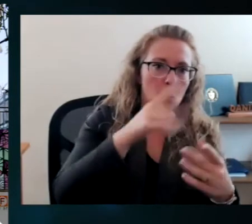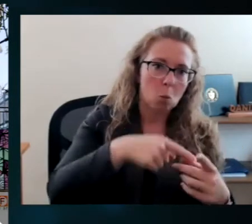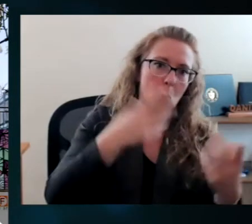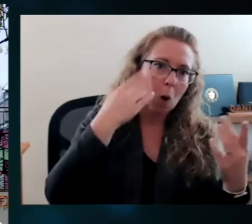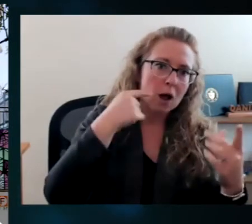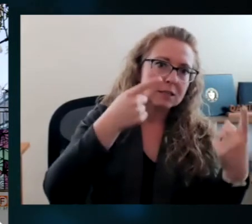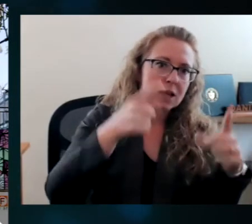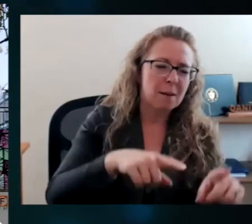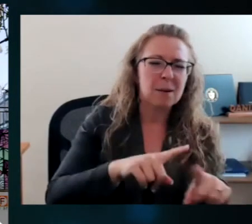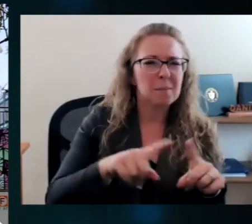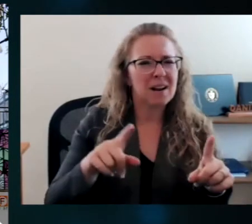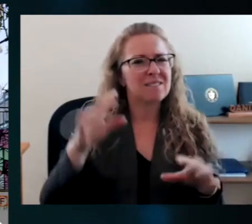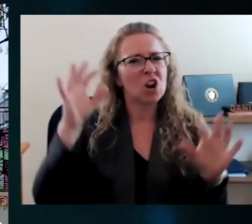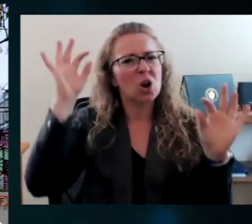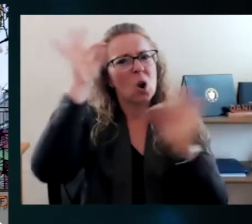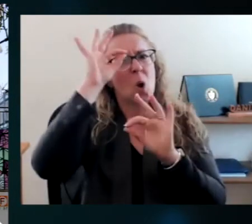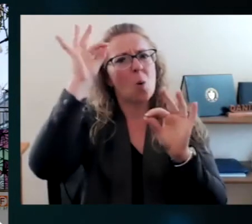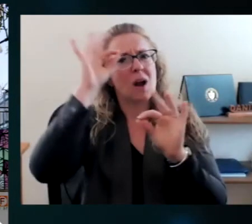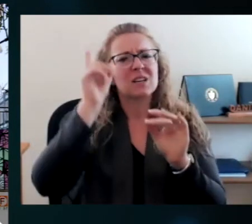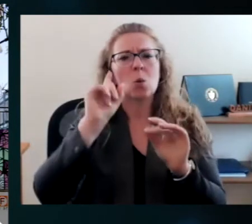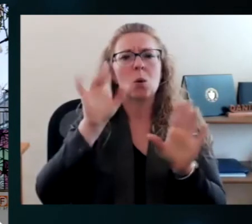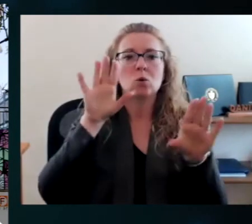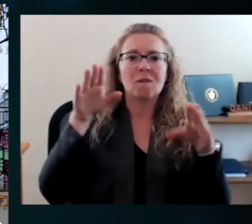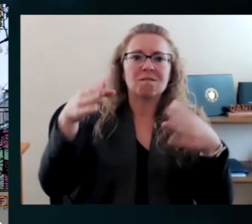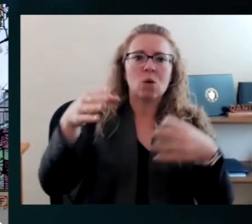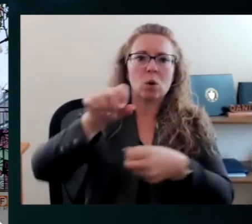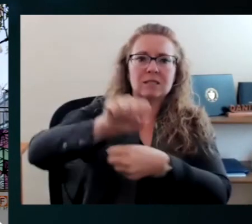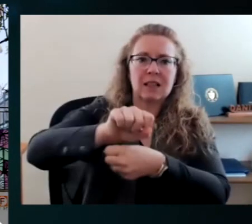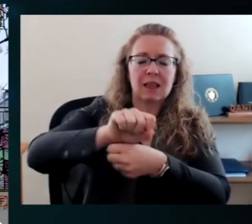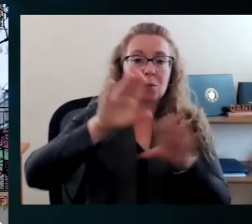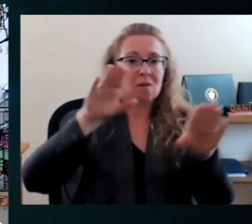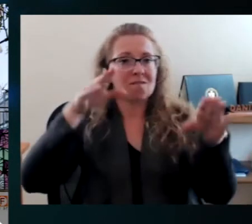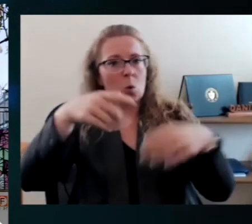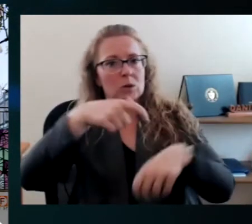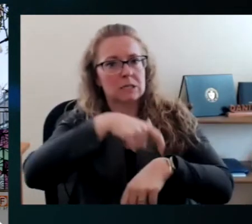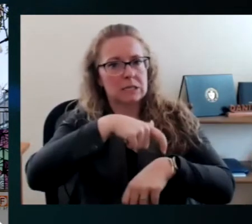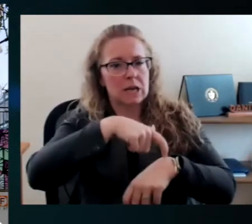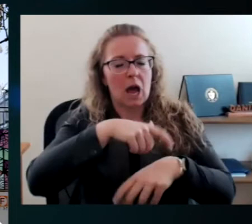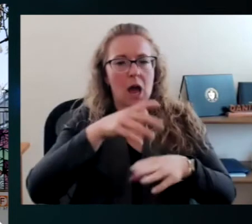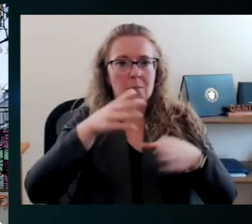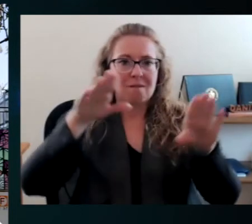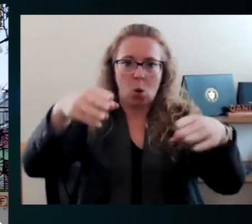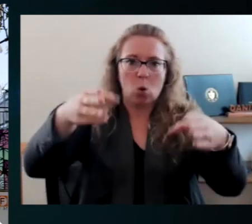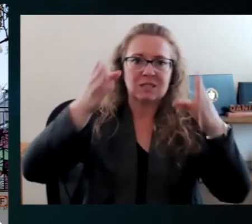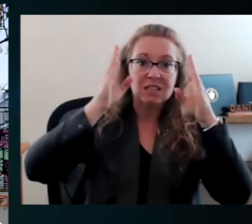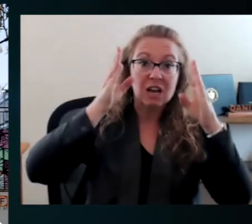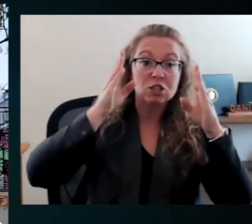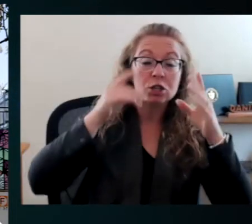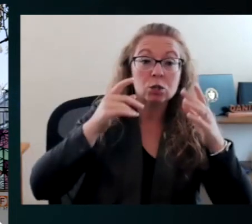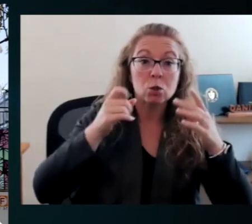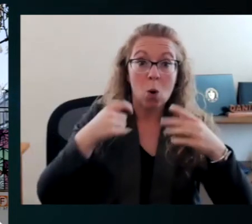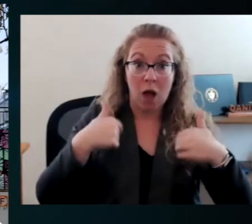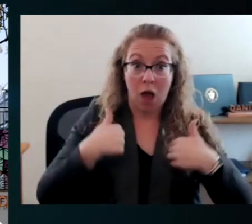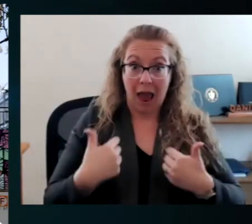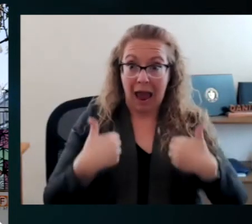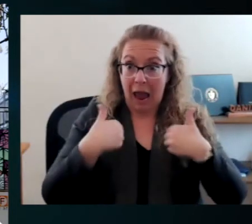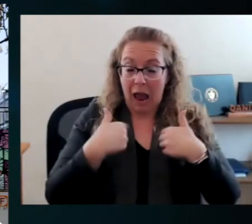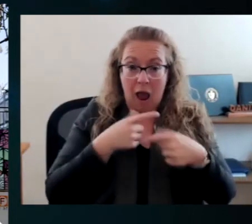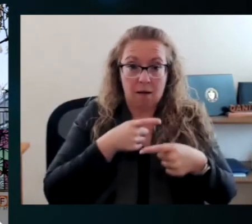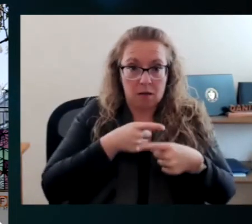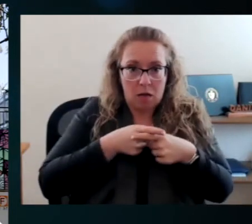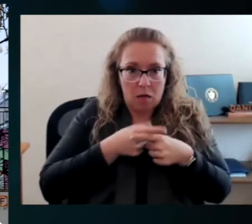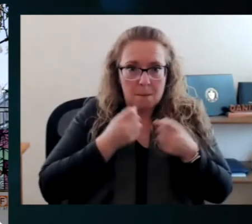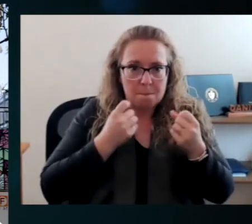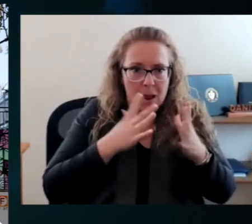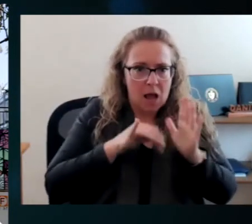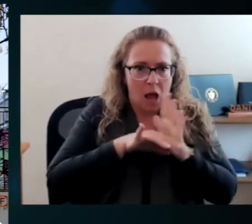no idea where to point that attention and that labor and that time to. And I think when you occupy these intersecting identities, it's like